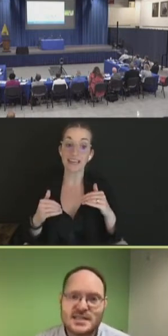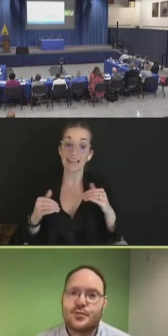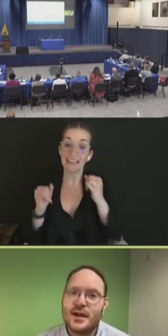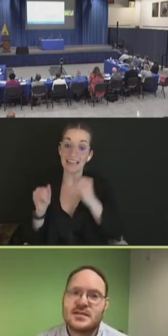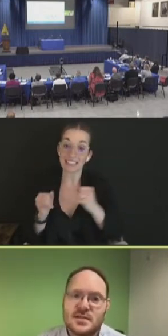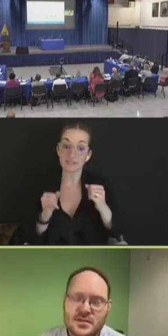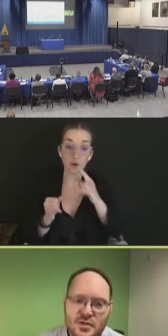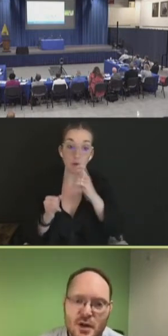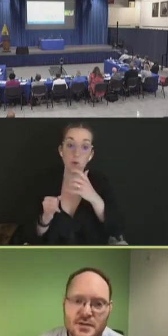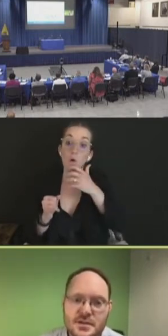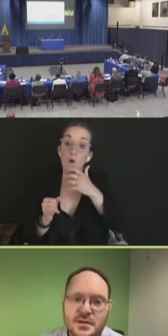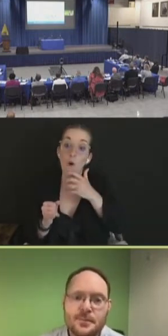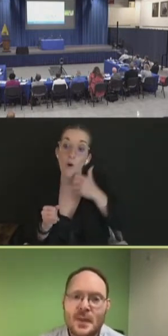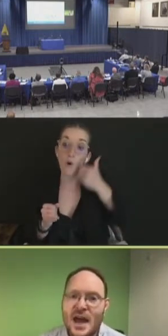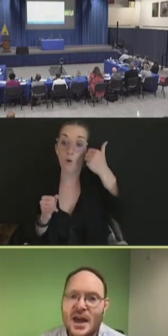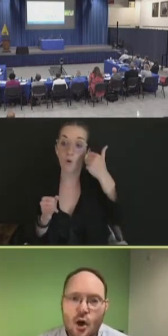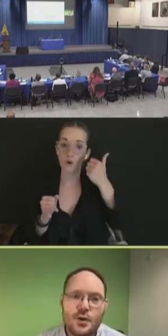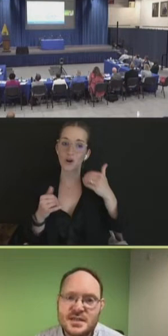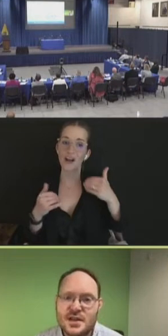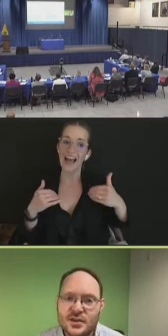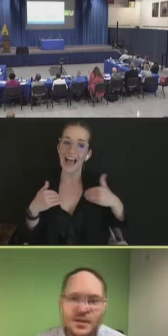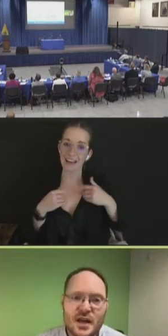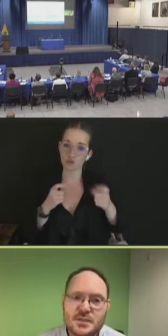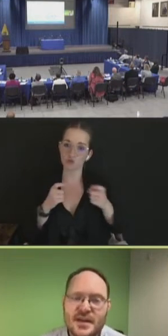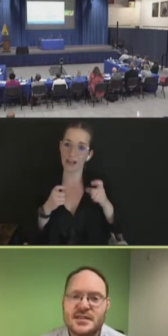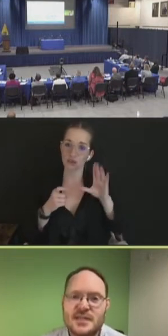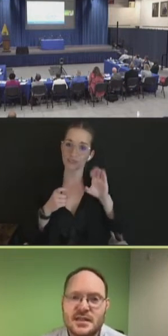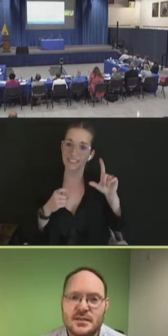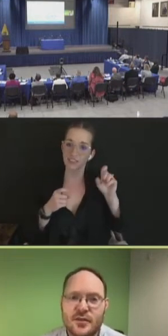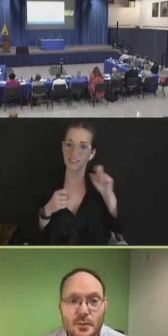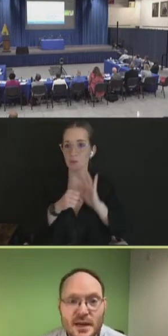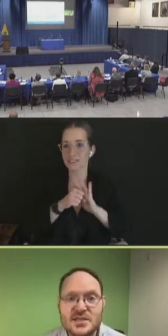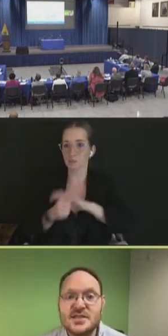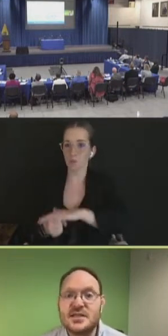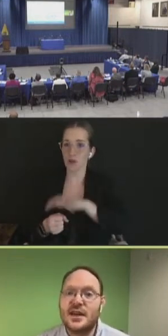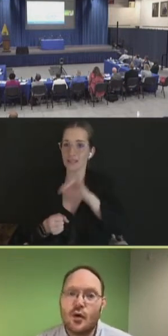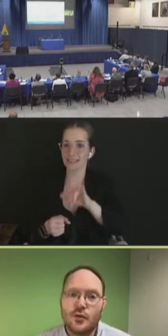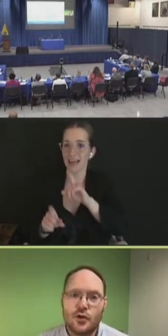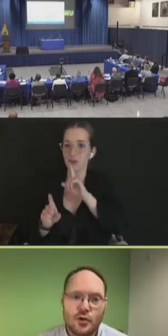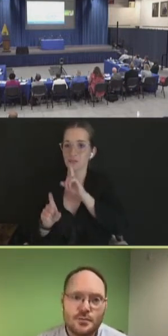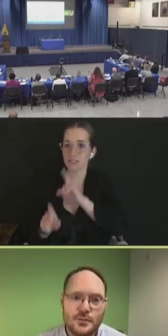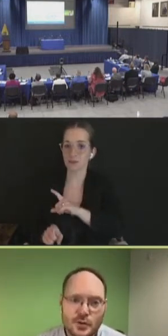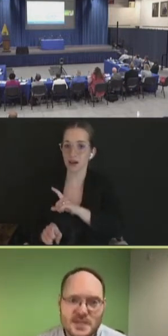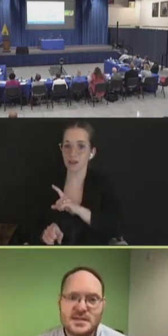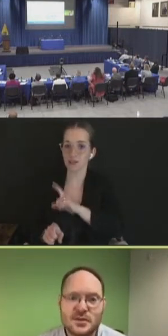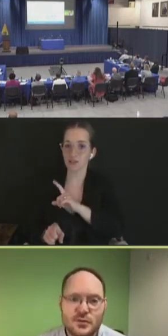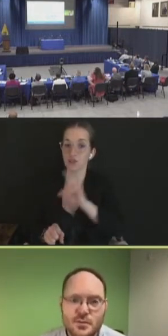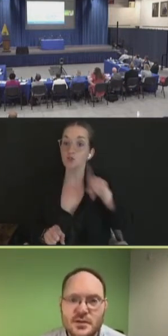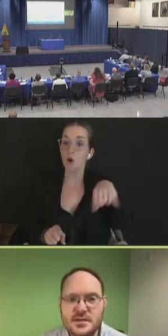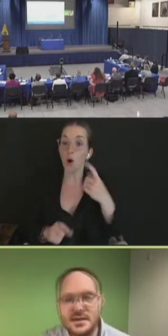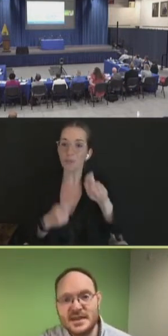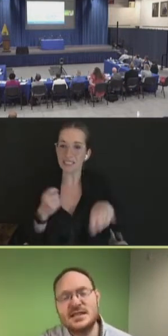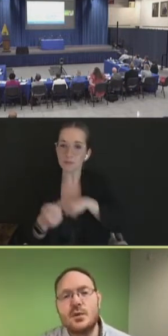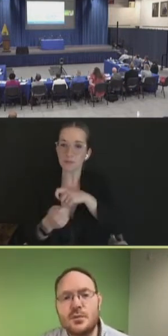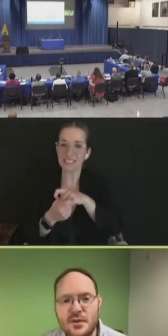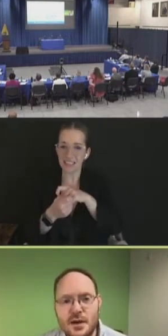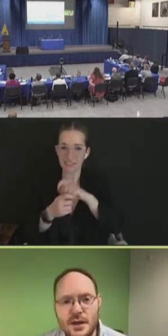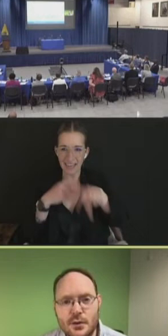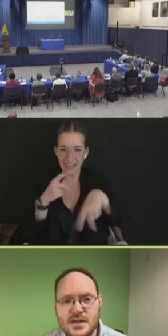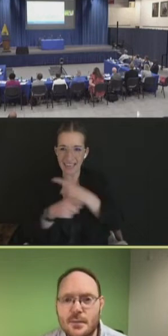cells that suppress this response. And only certain types of vaccine formulations can overcome those distinct responses. And